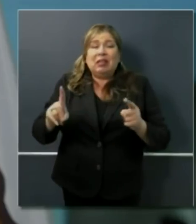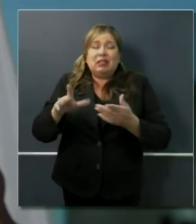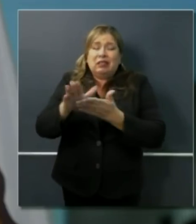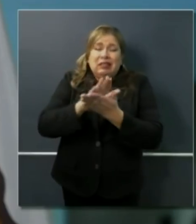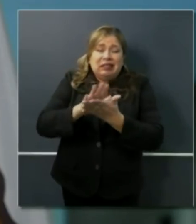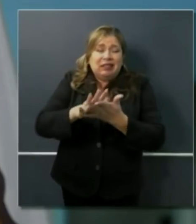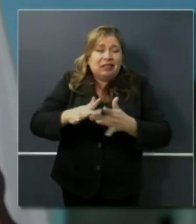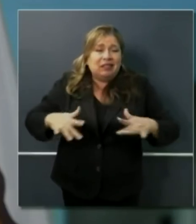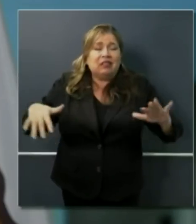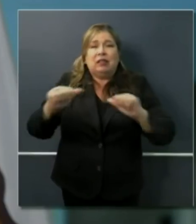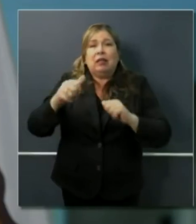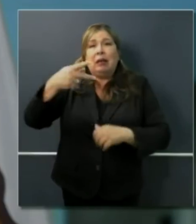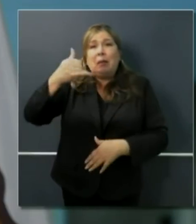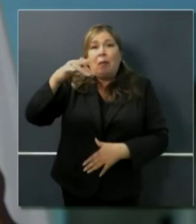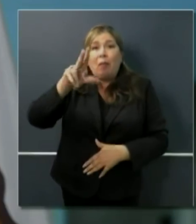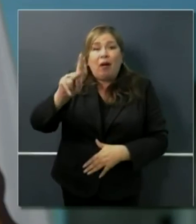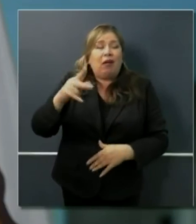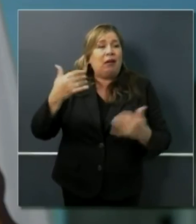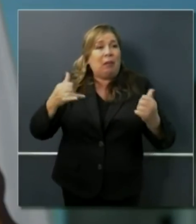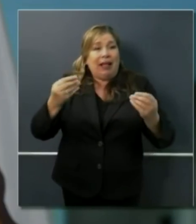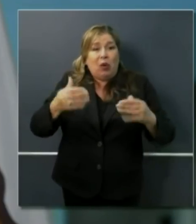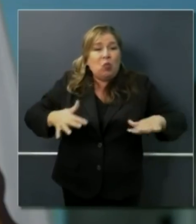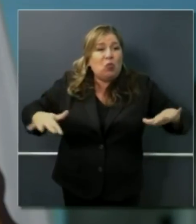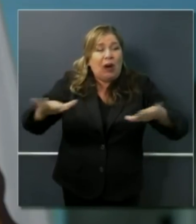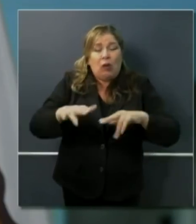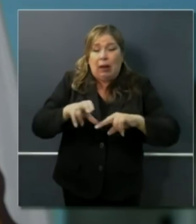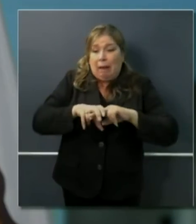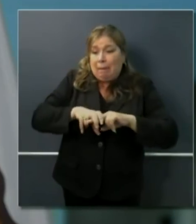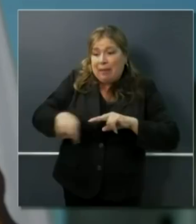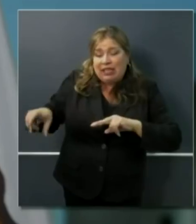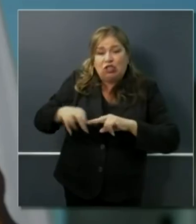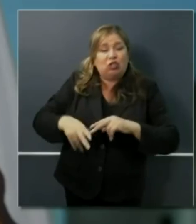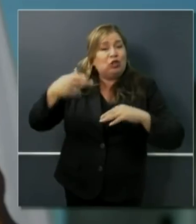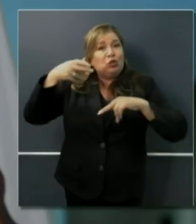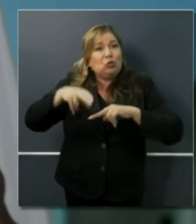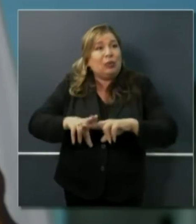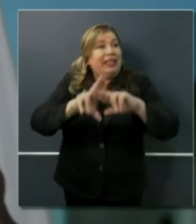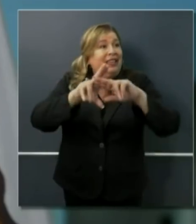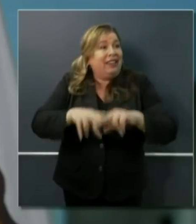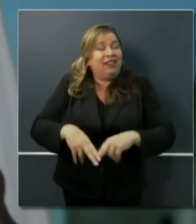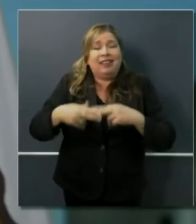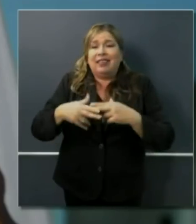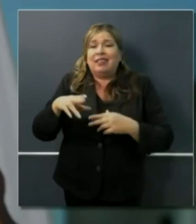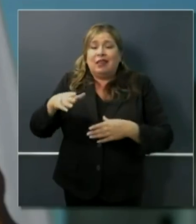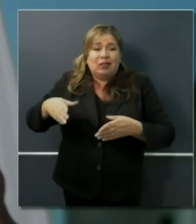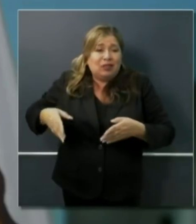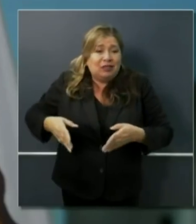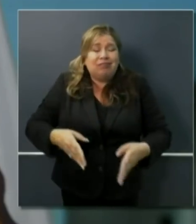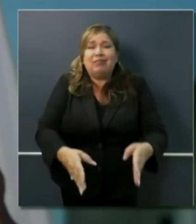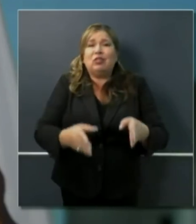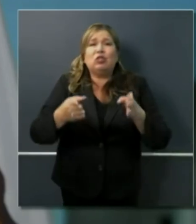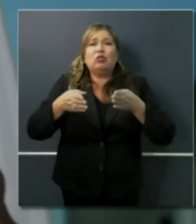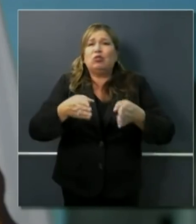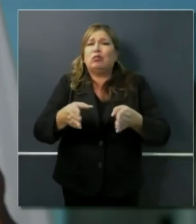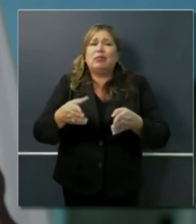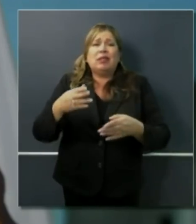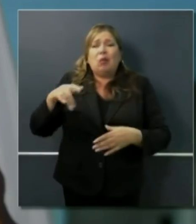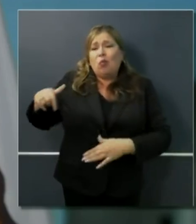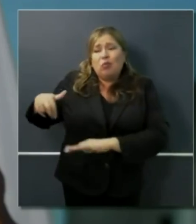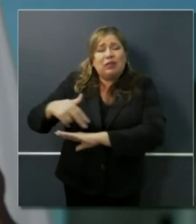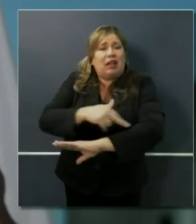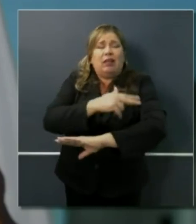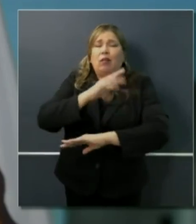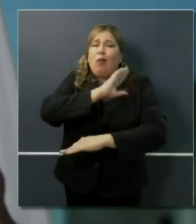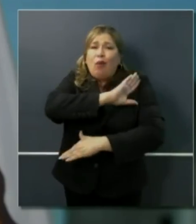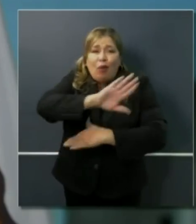our parks, our playgrounds, our benches, our swings, our sidewalks, our streets, all common